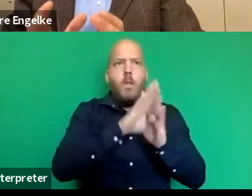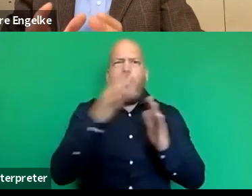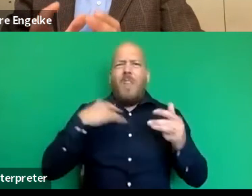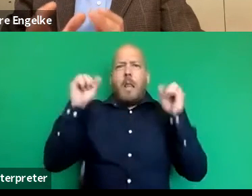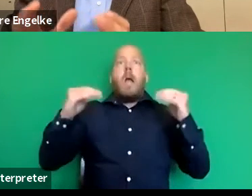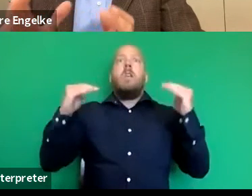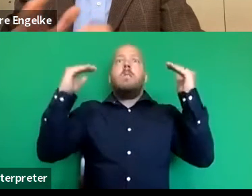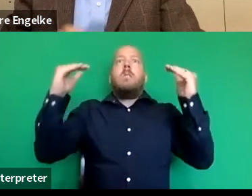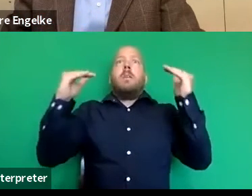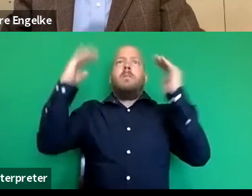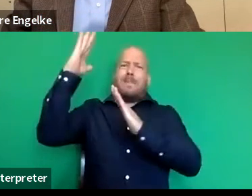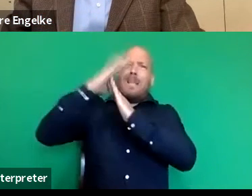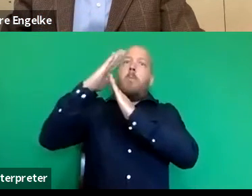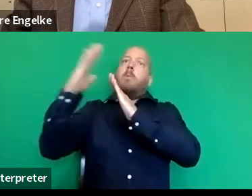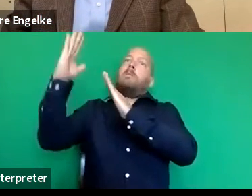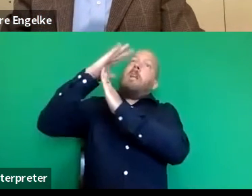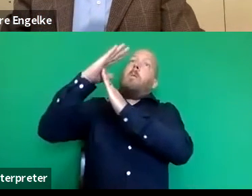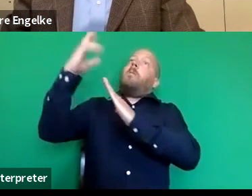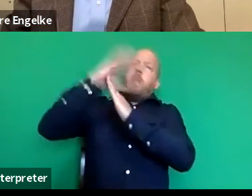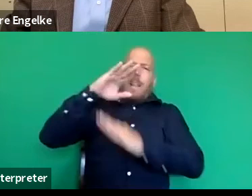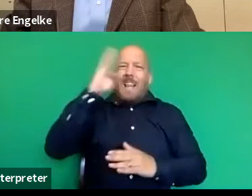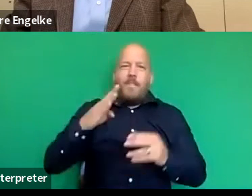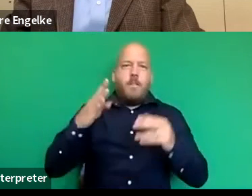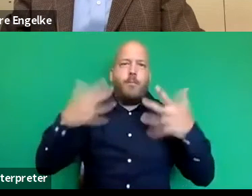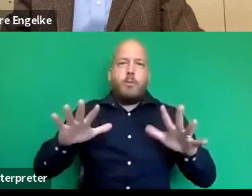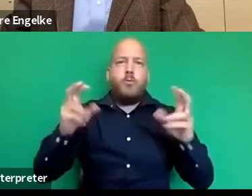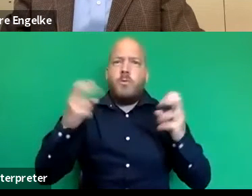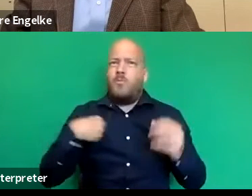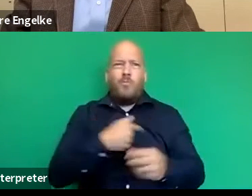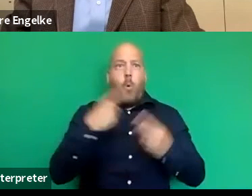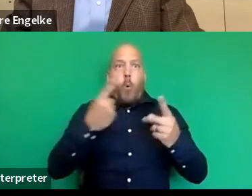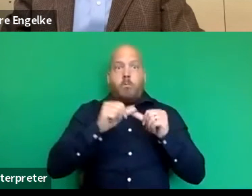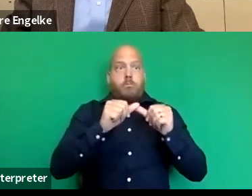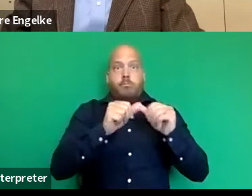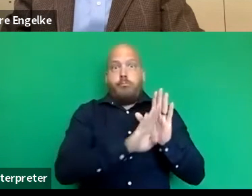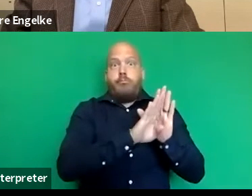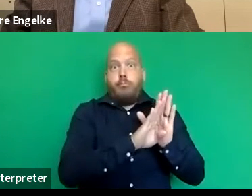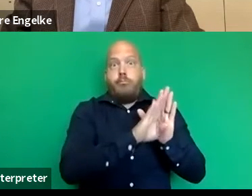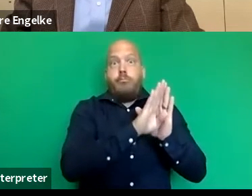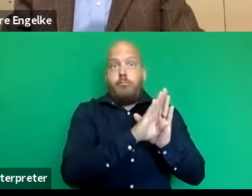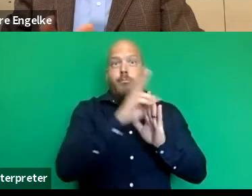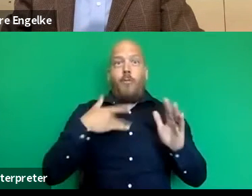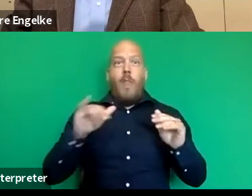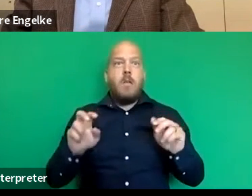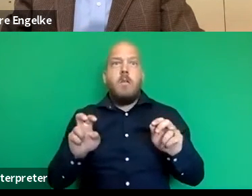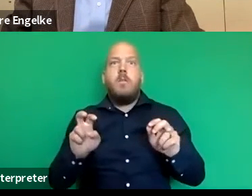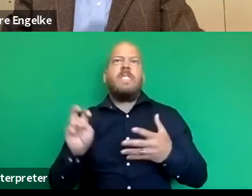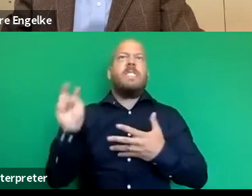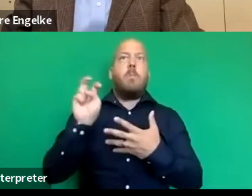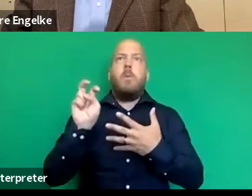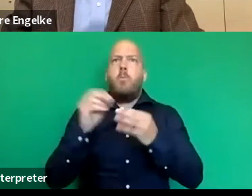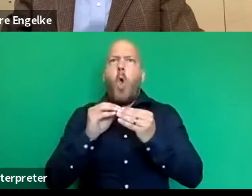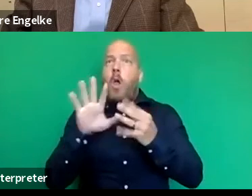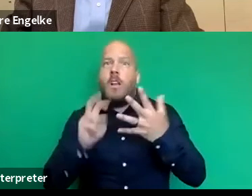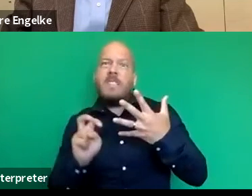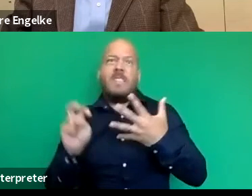I don't know, a step progress here. And it's things kind of accelerated dramatically. And you see the, you know,